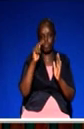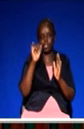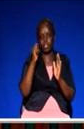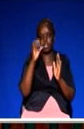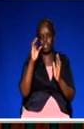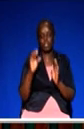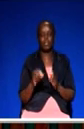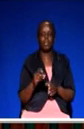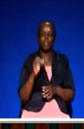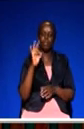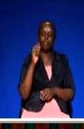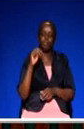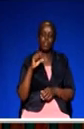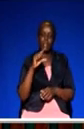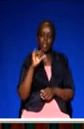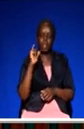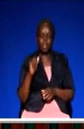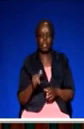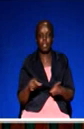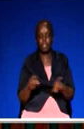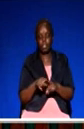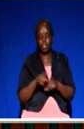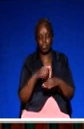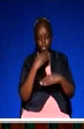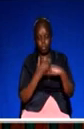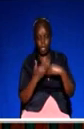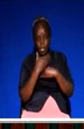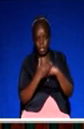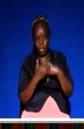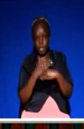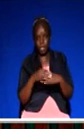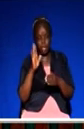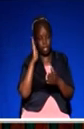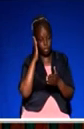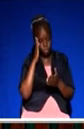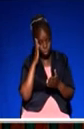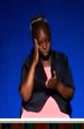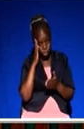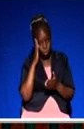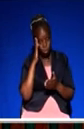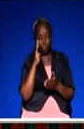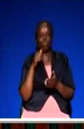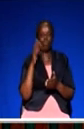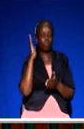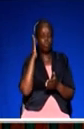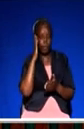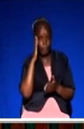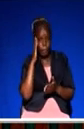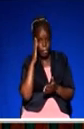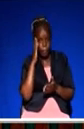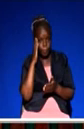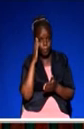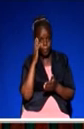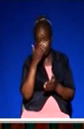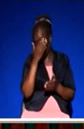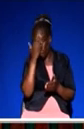bread mold, like you're going to discuss, dear student, I know you have ever kept sometimes and forgot a